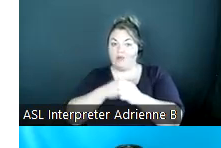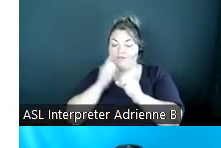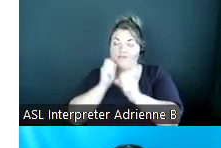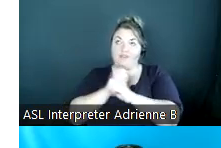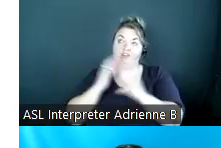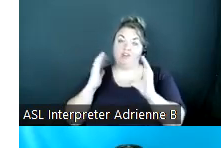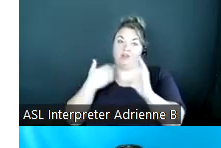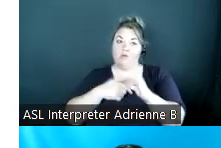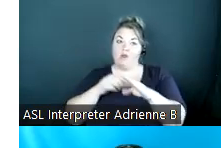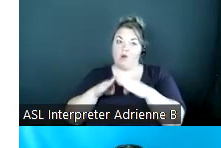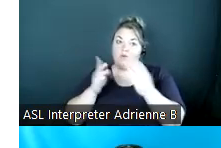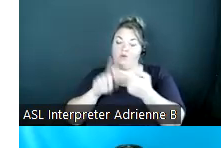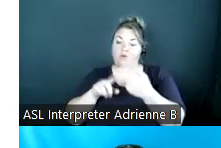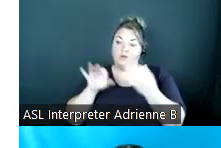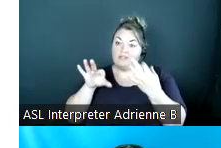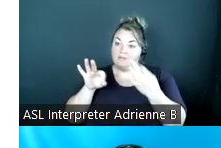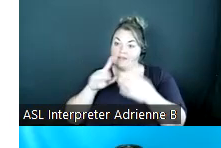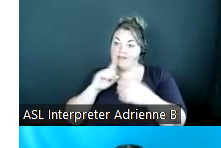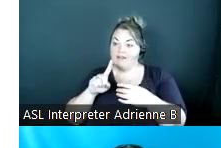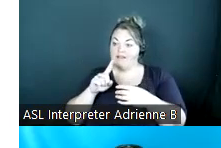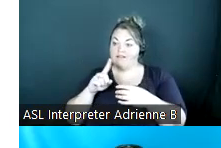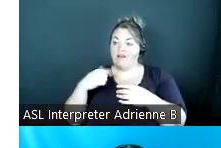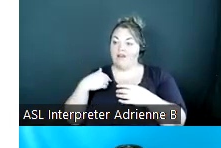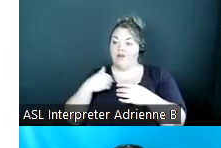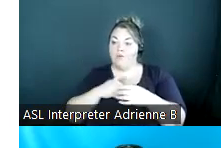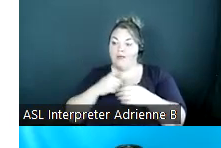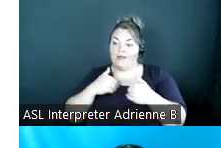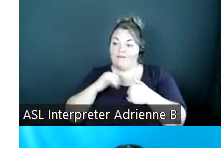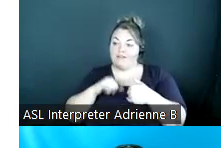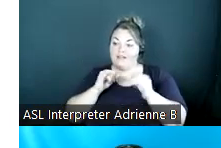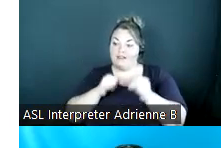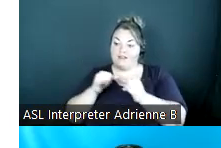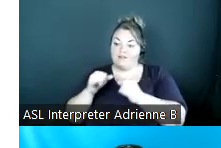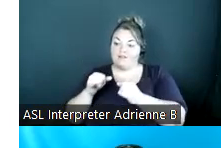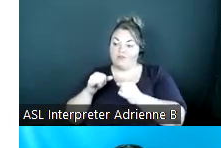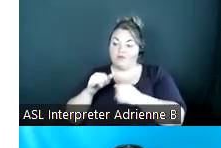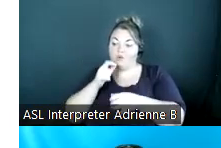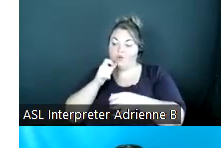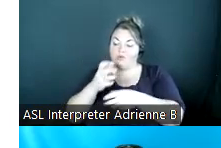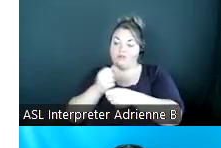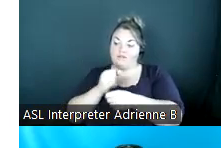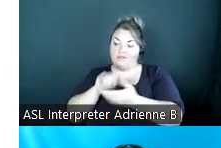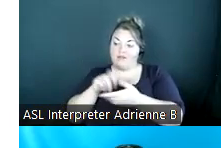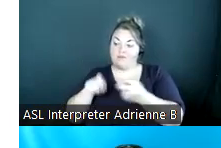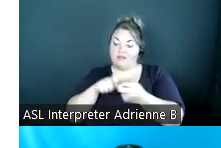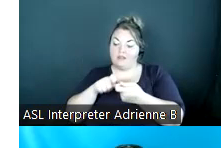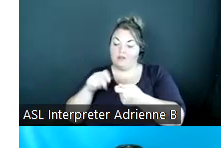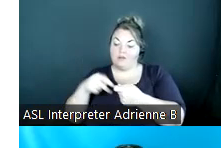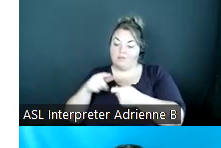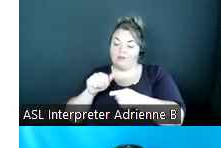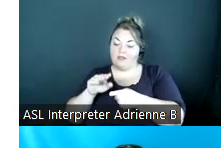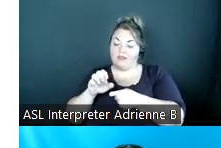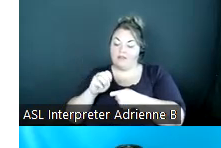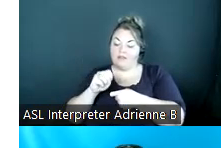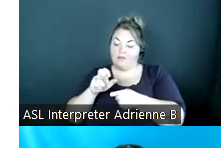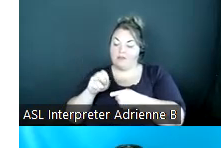to feedback, is the referral for this individual to receive this particular placement will be received by the criminal